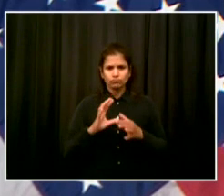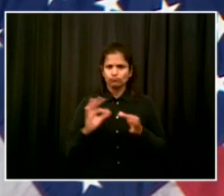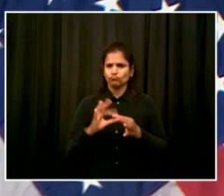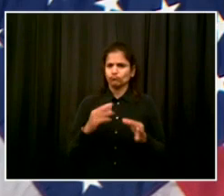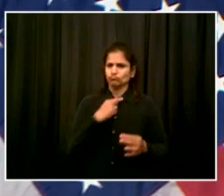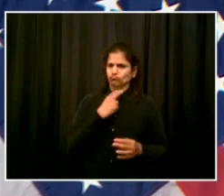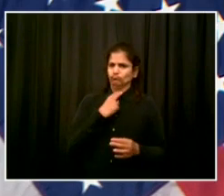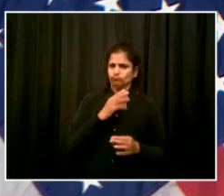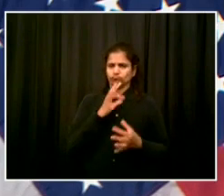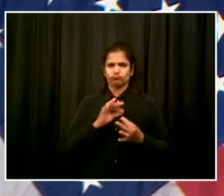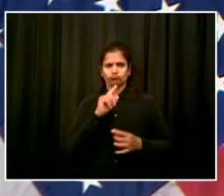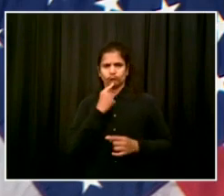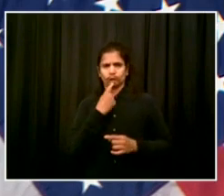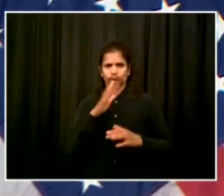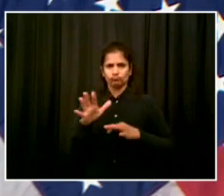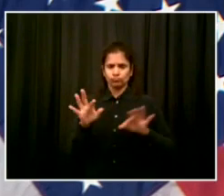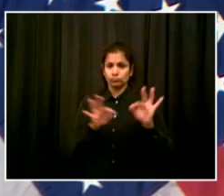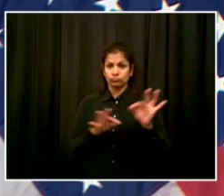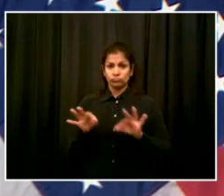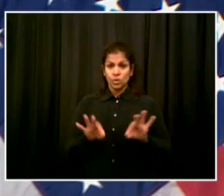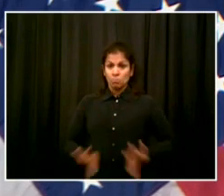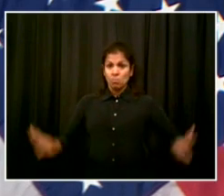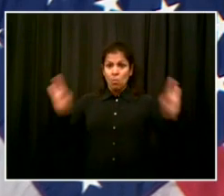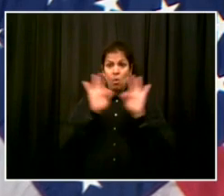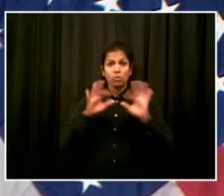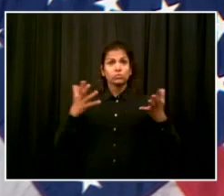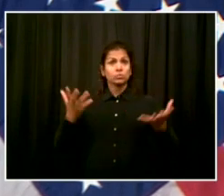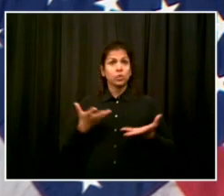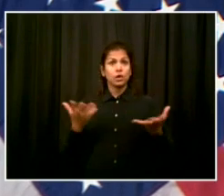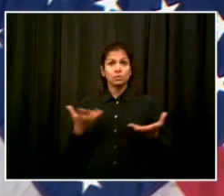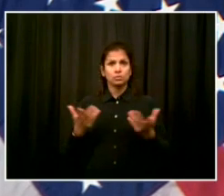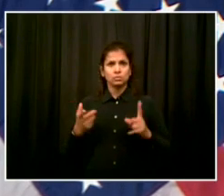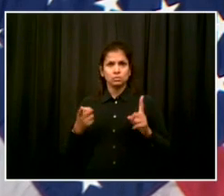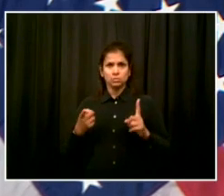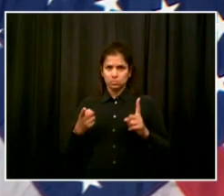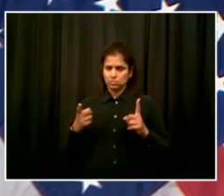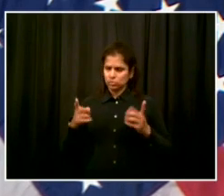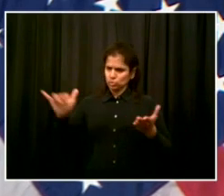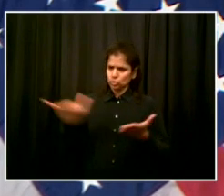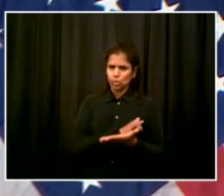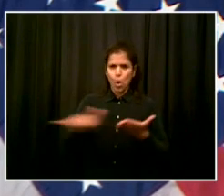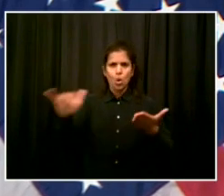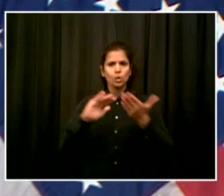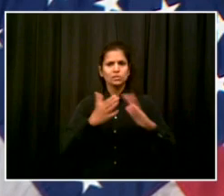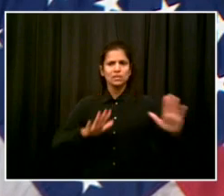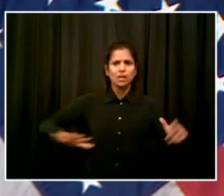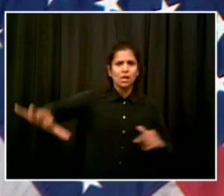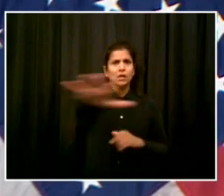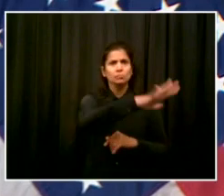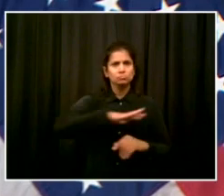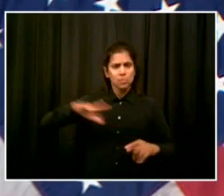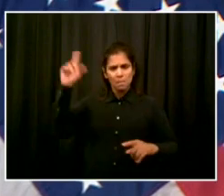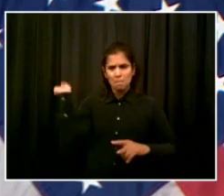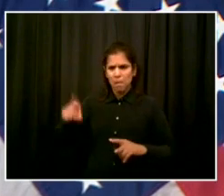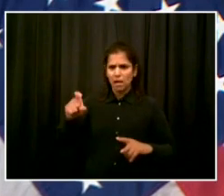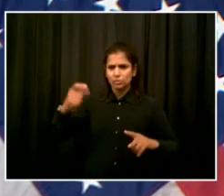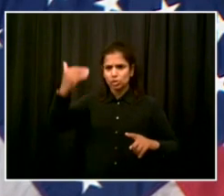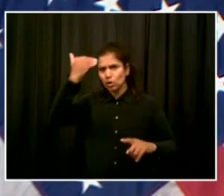York City residents to know is we are incredibly focused on pushing back on the recent violence that we've